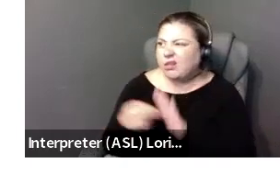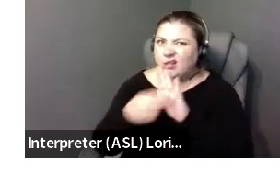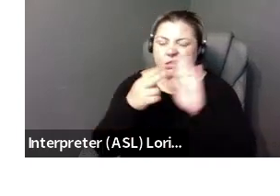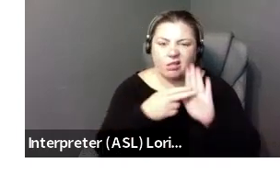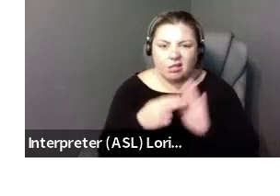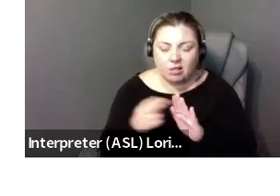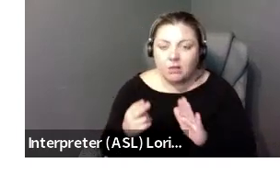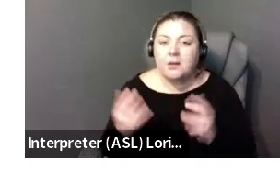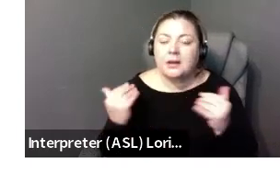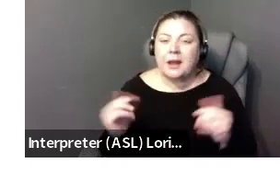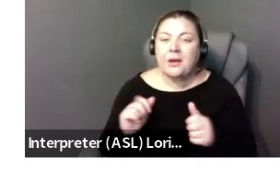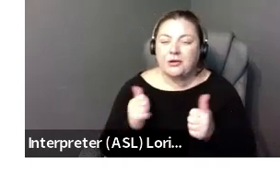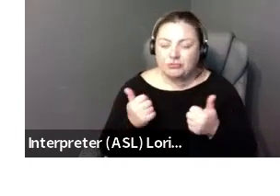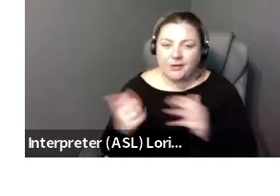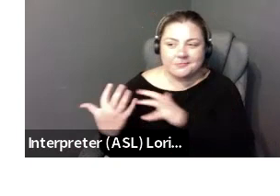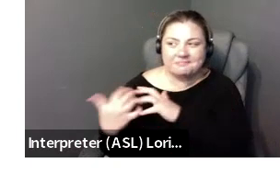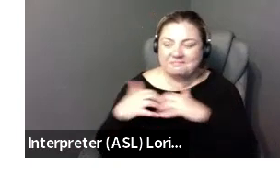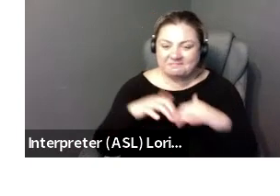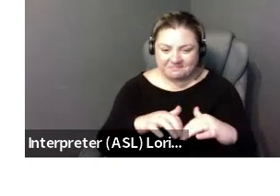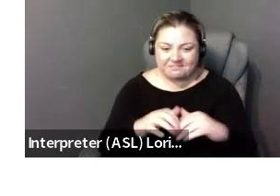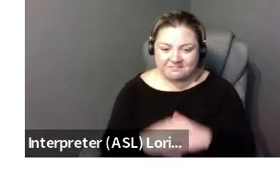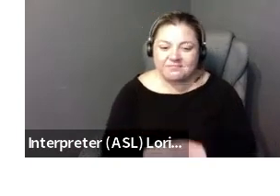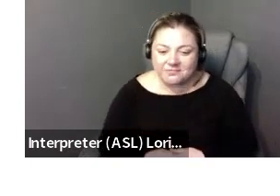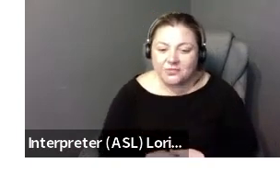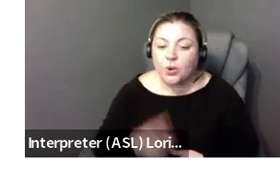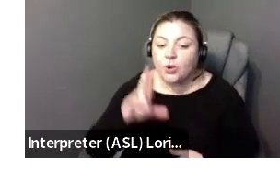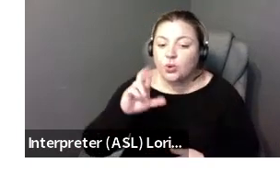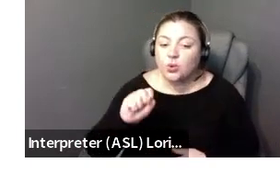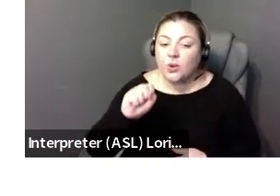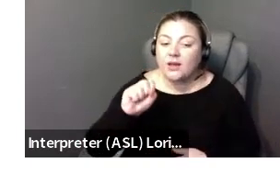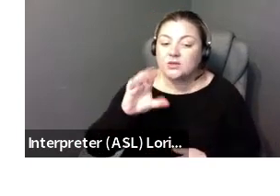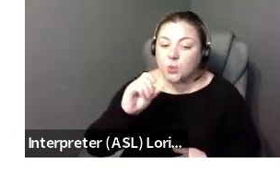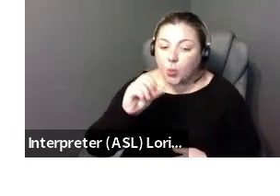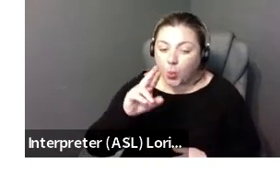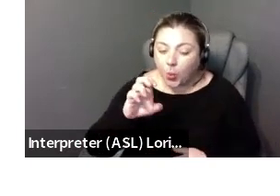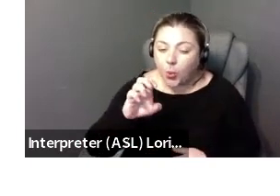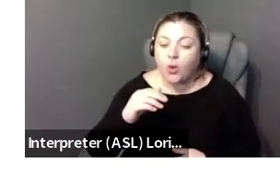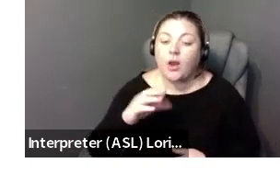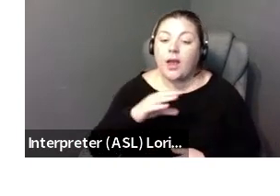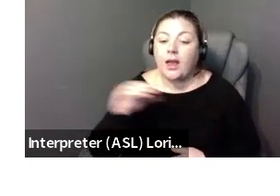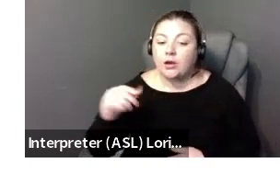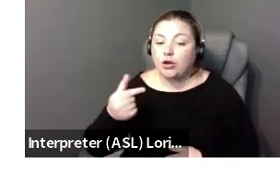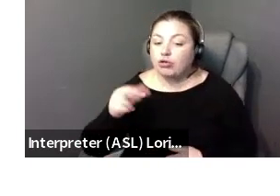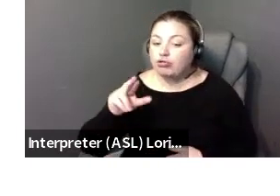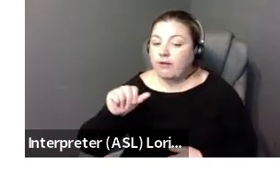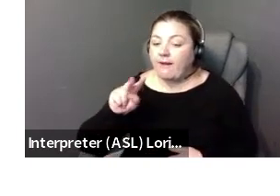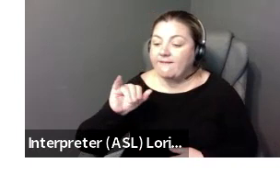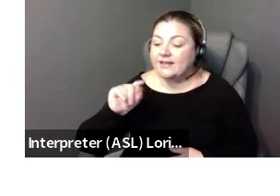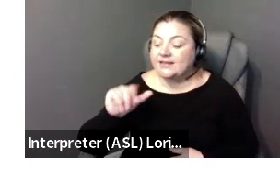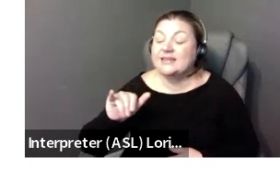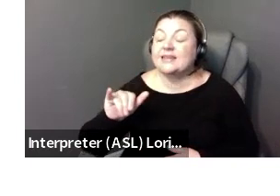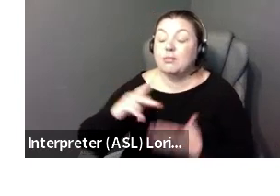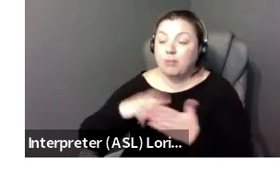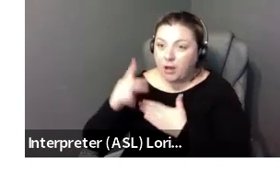for Interoperability Standard and the Gravity Project. And so those are two standards that we're looking at as part of this process.